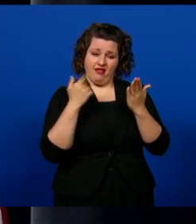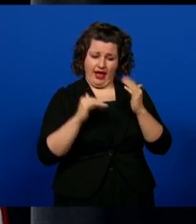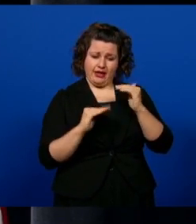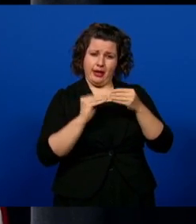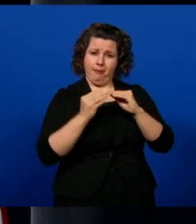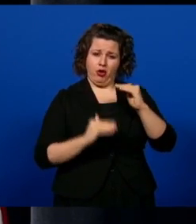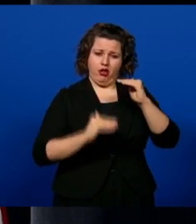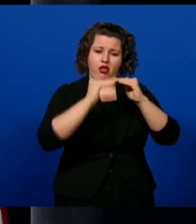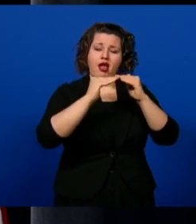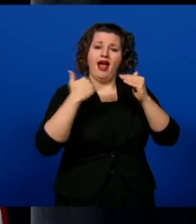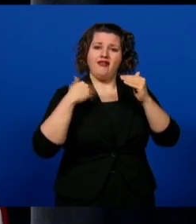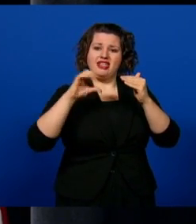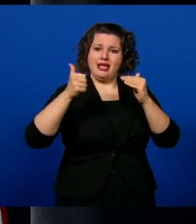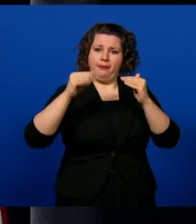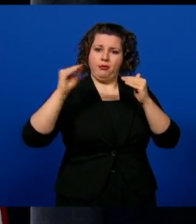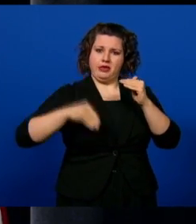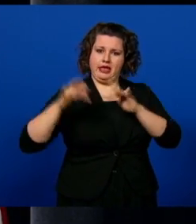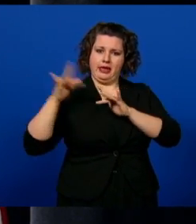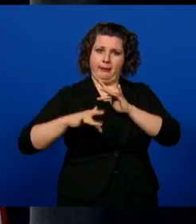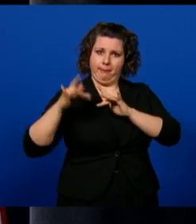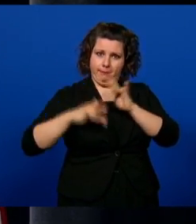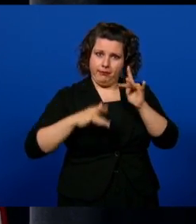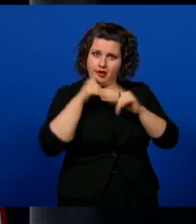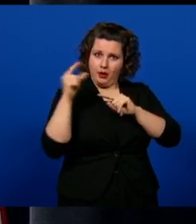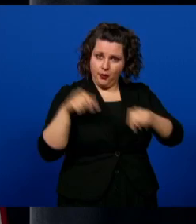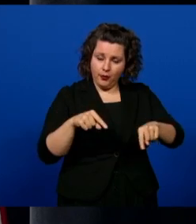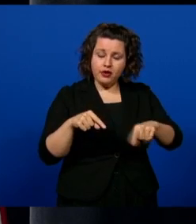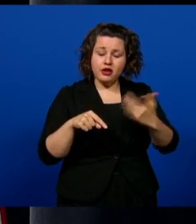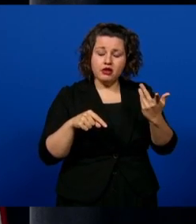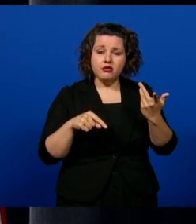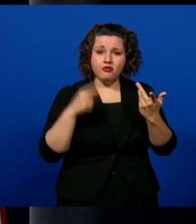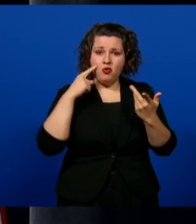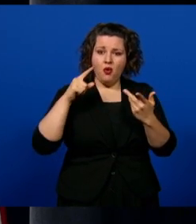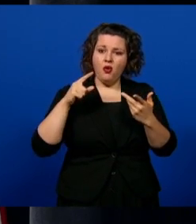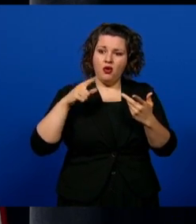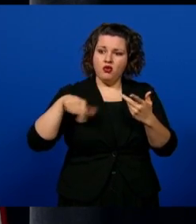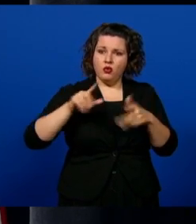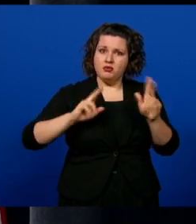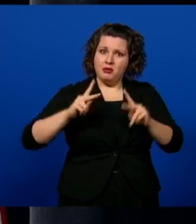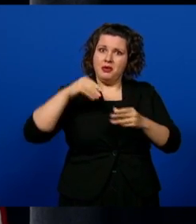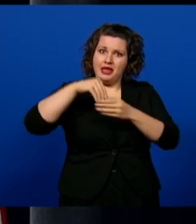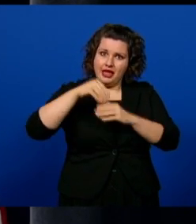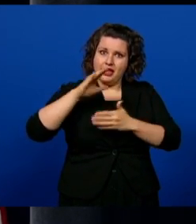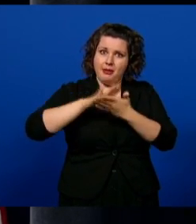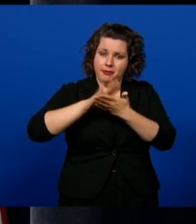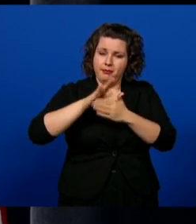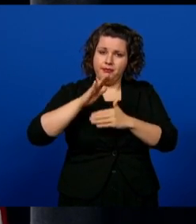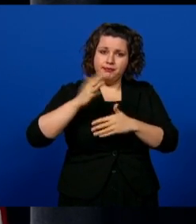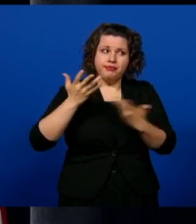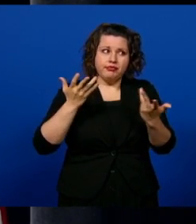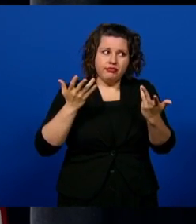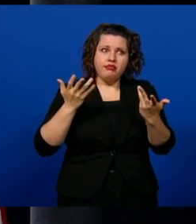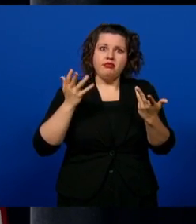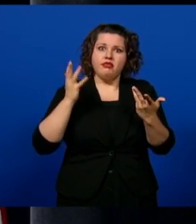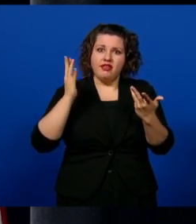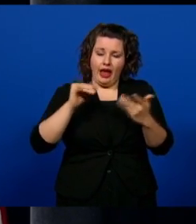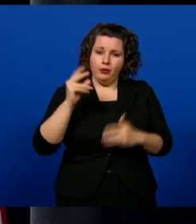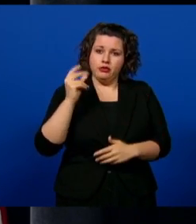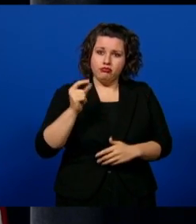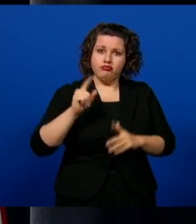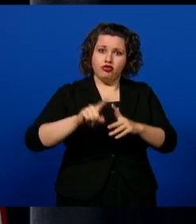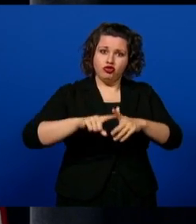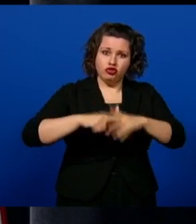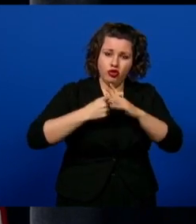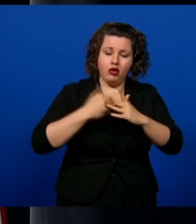10% absenteeism on the individuals that are in the school building, then that would trigger